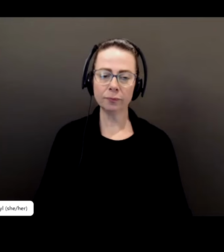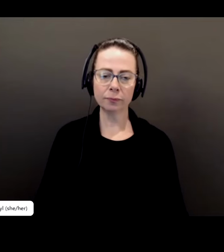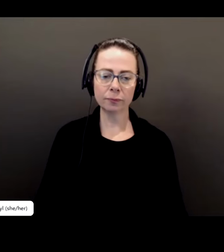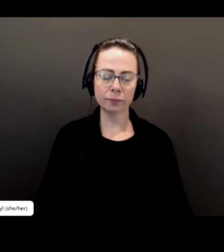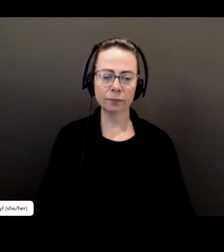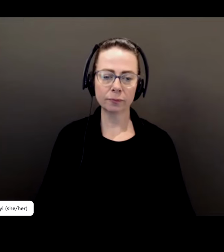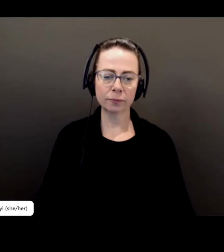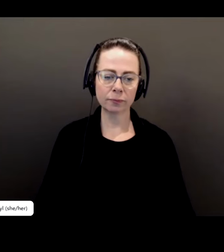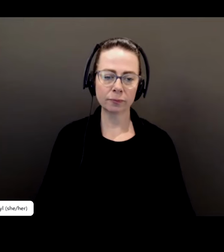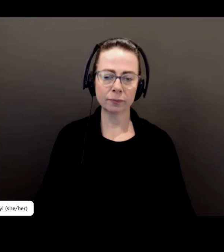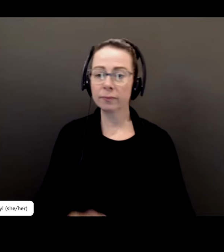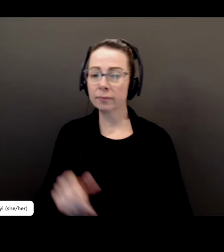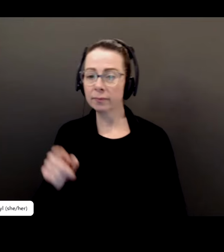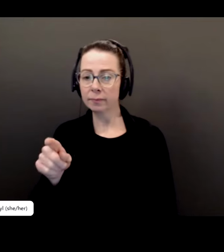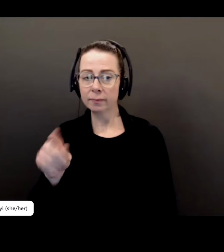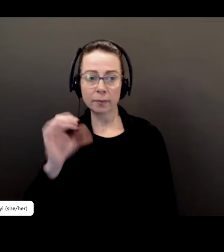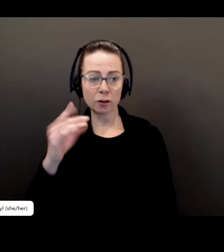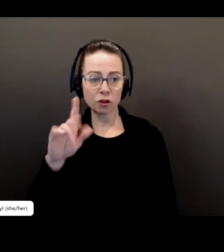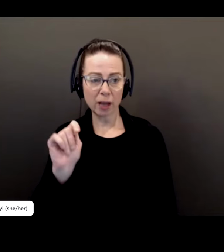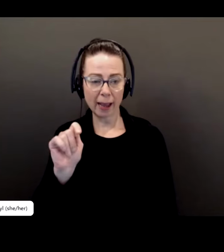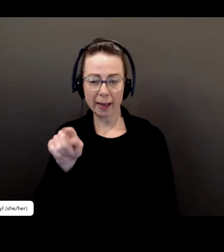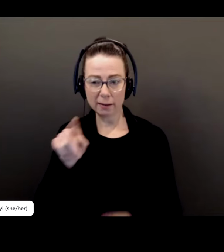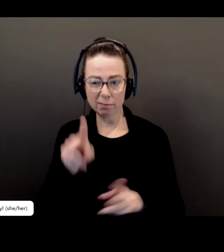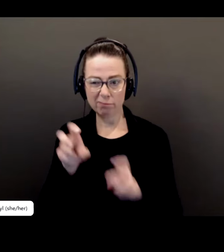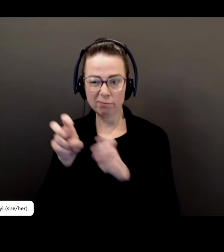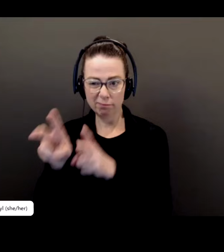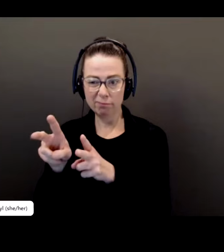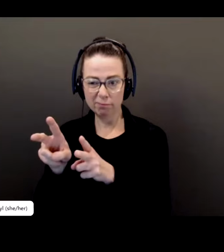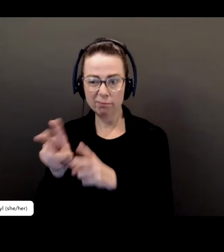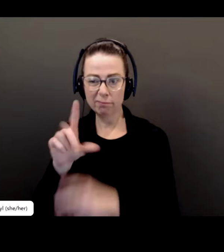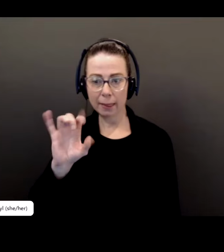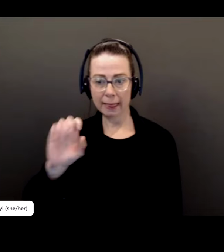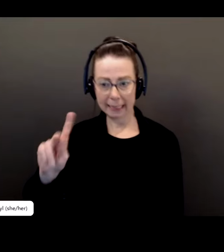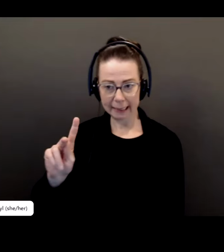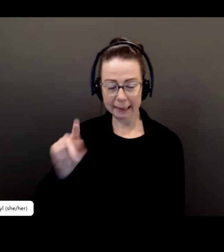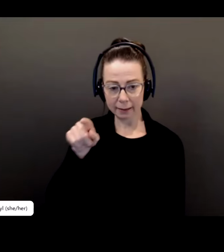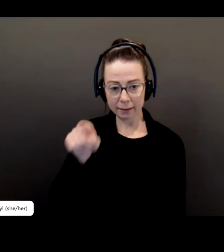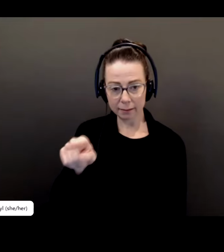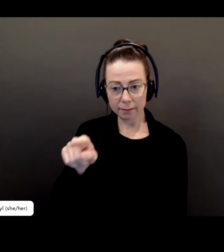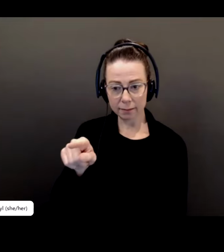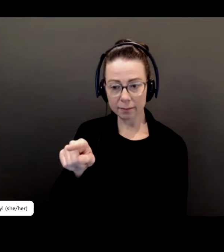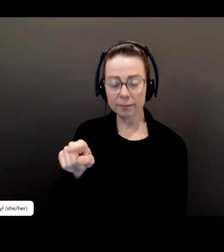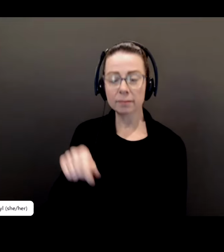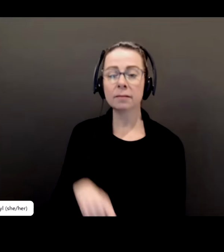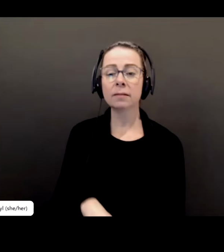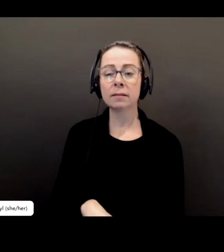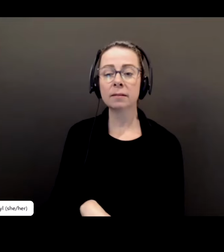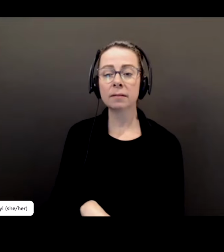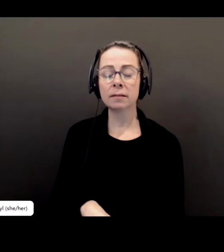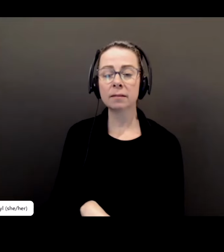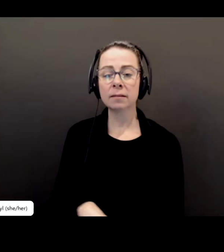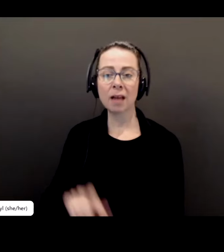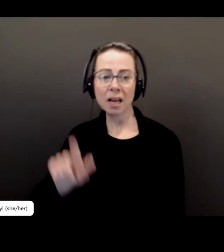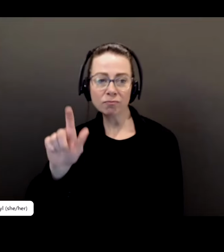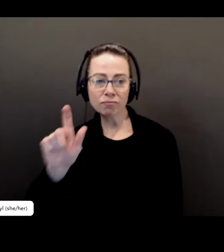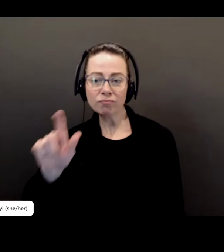in chat earlier. So my colleague Janice just put something that links to a lot of sort of mini